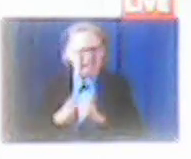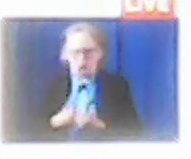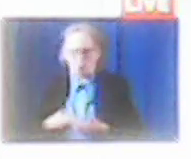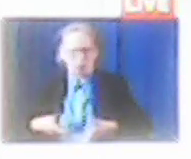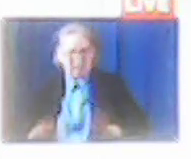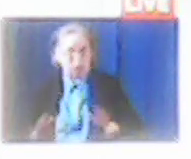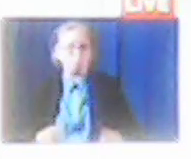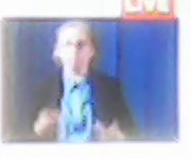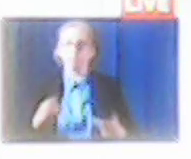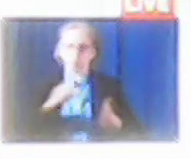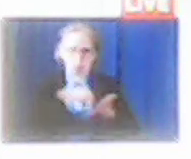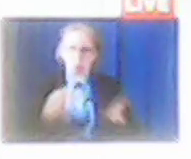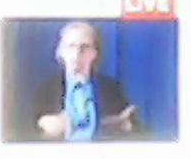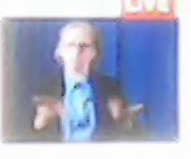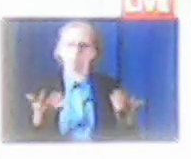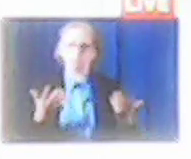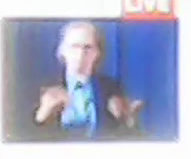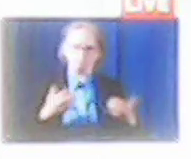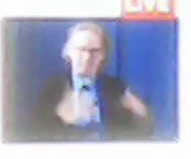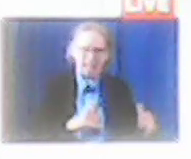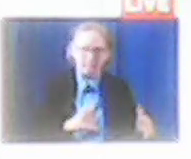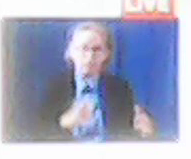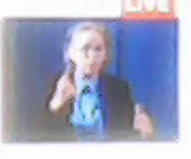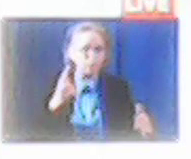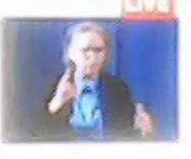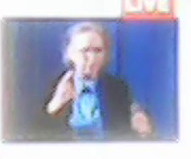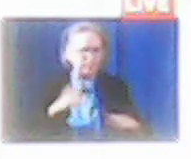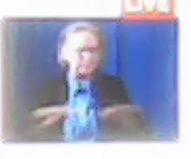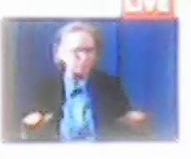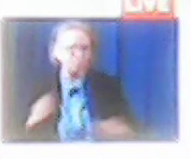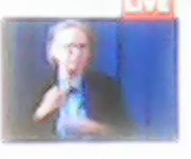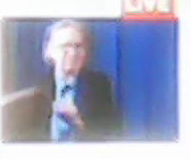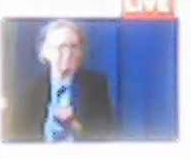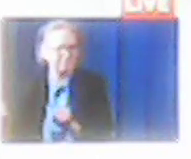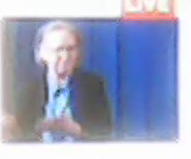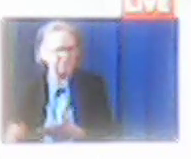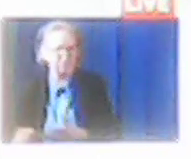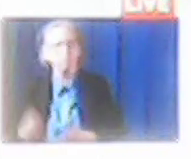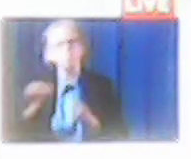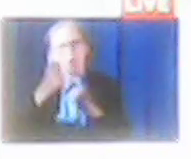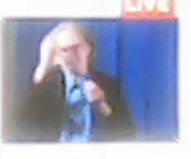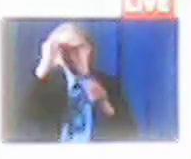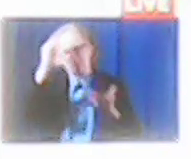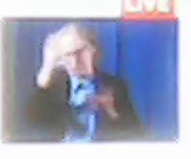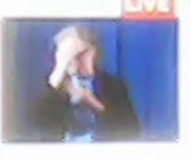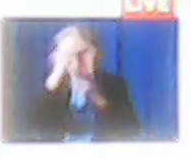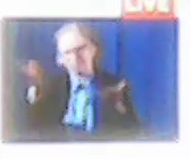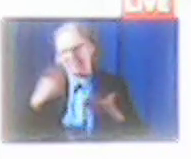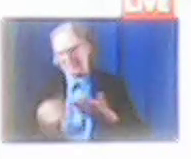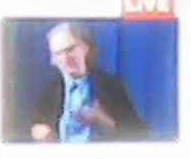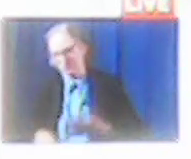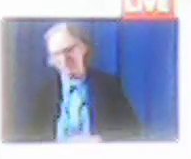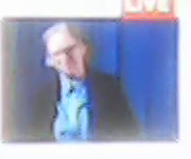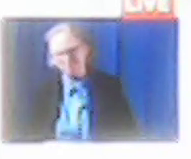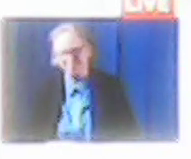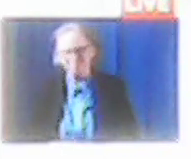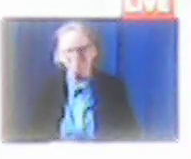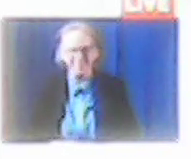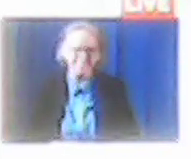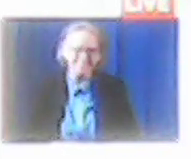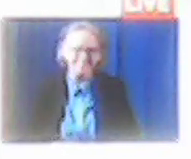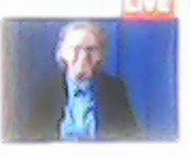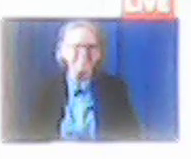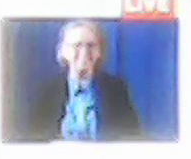of next week. We've launched the I Want a Season hashtag that we're using to try